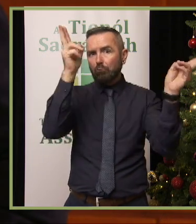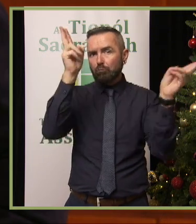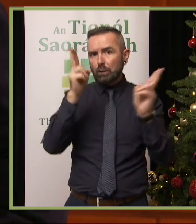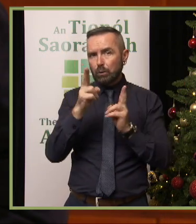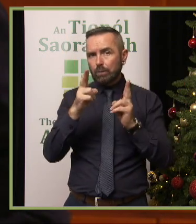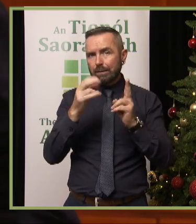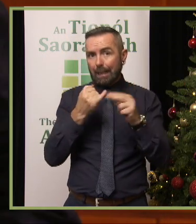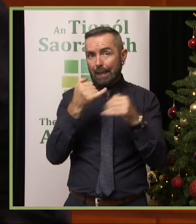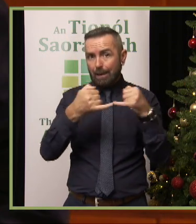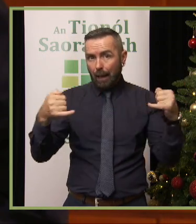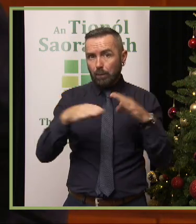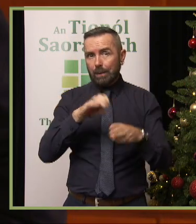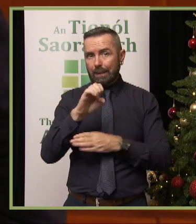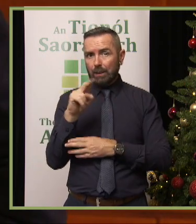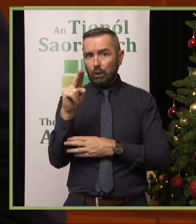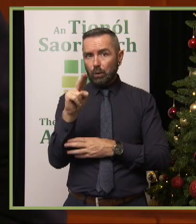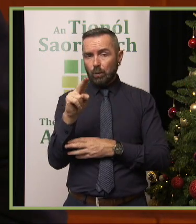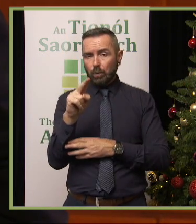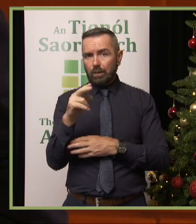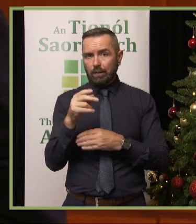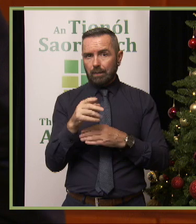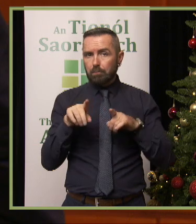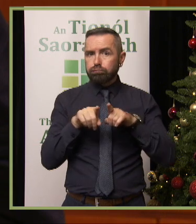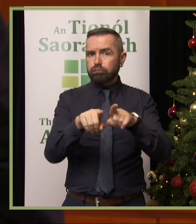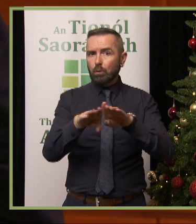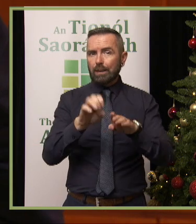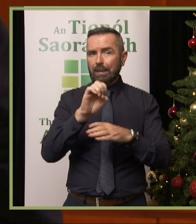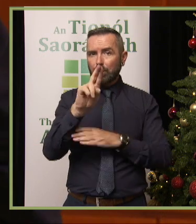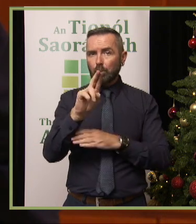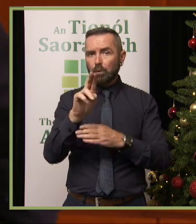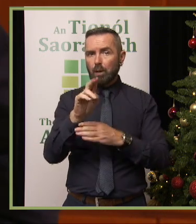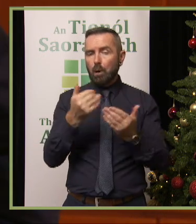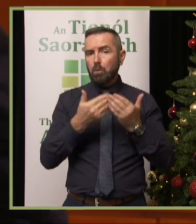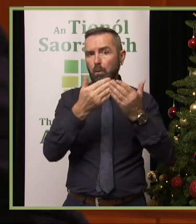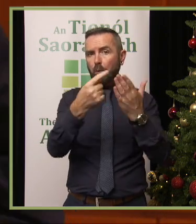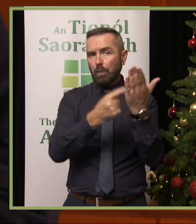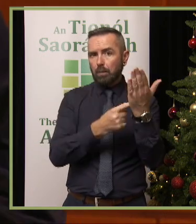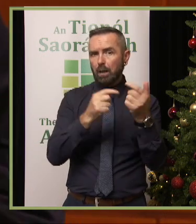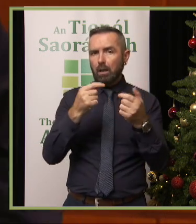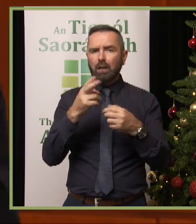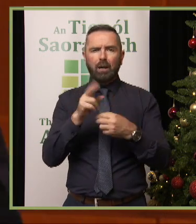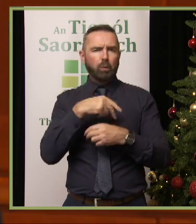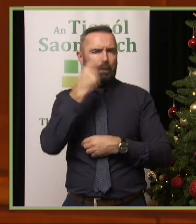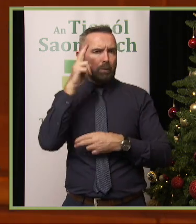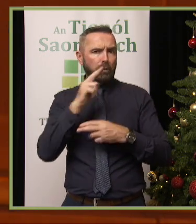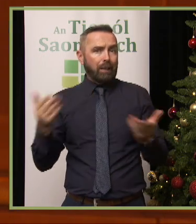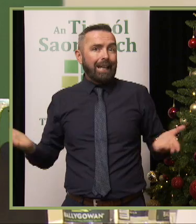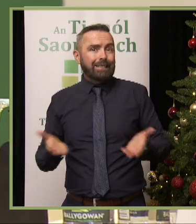line with the EU proposed policy, not we should incentivize it. I mean, we should do it.